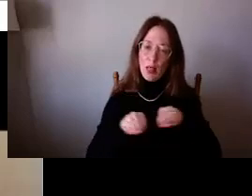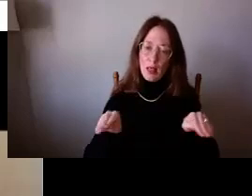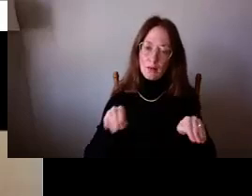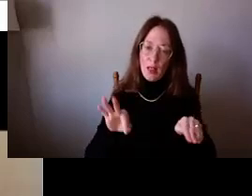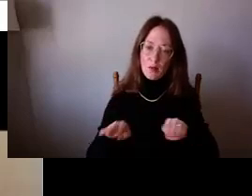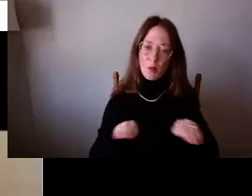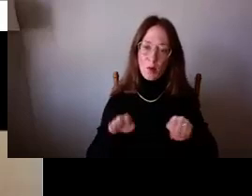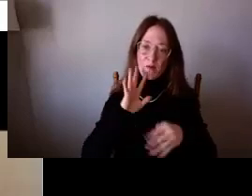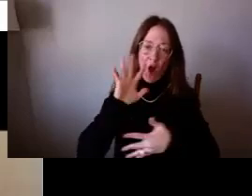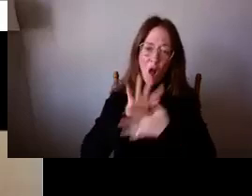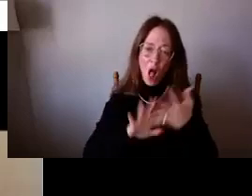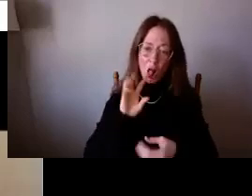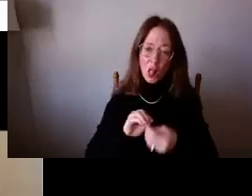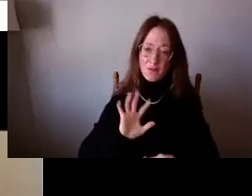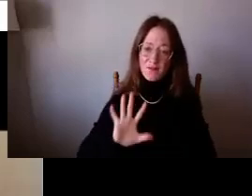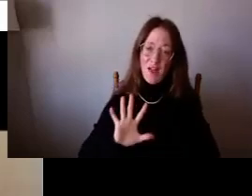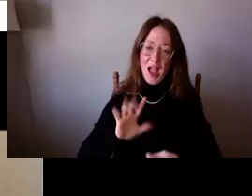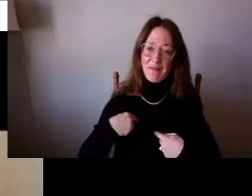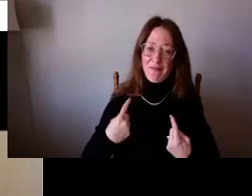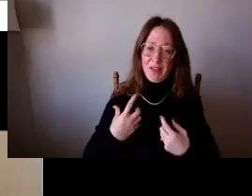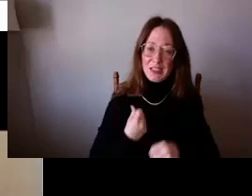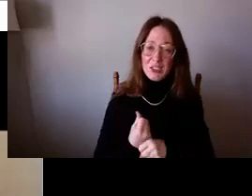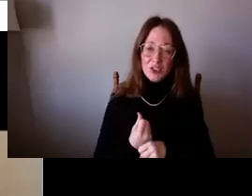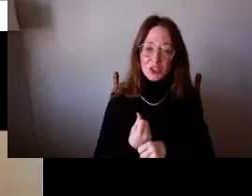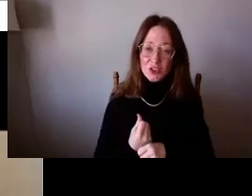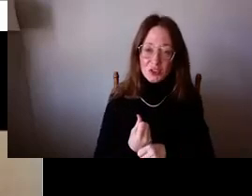5 indicators.